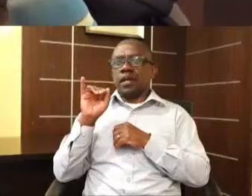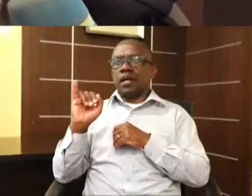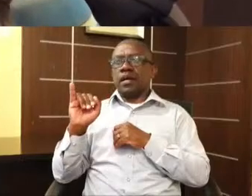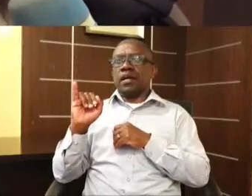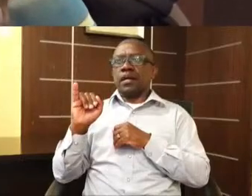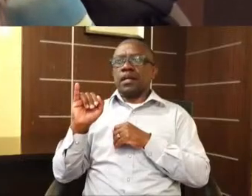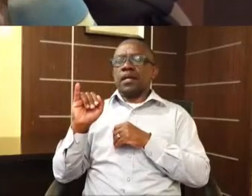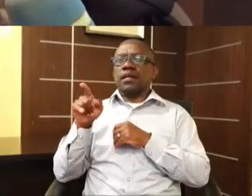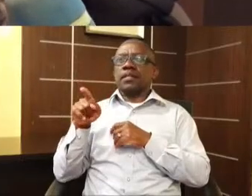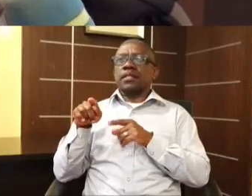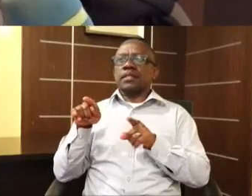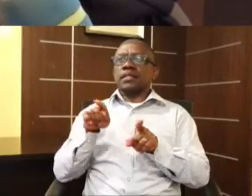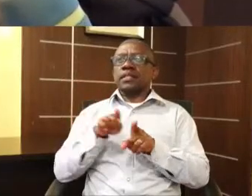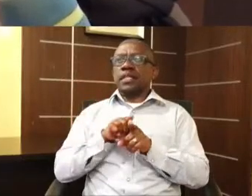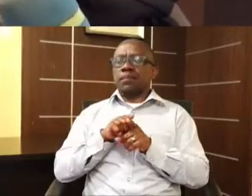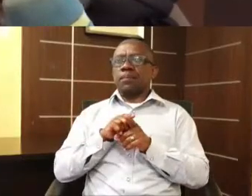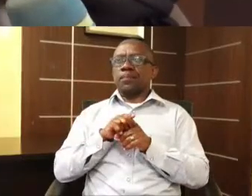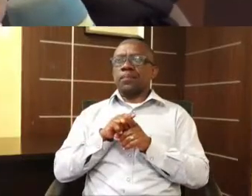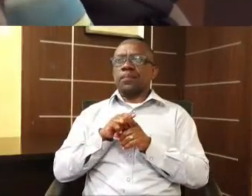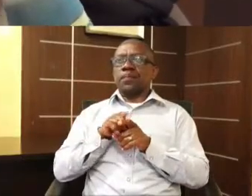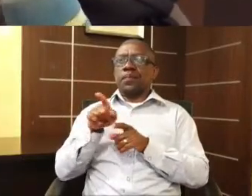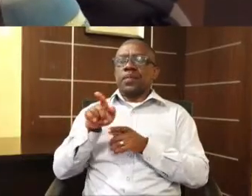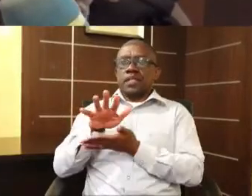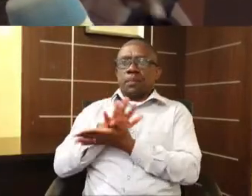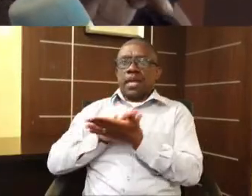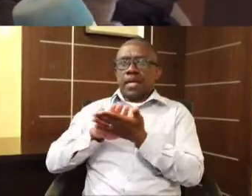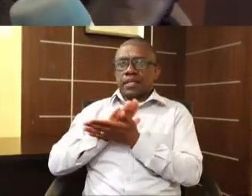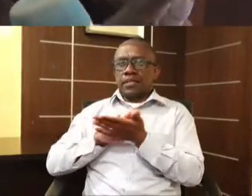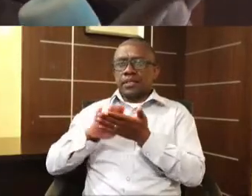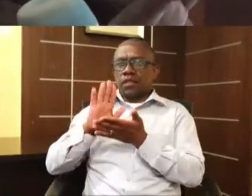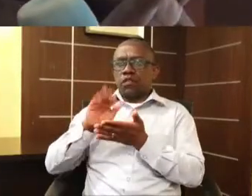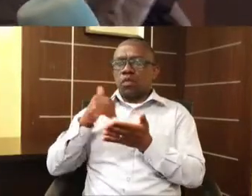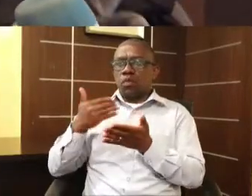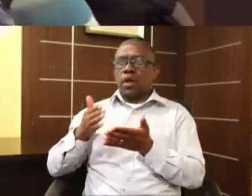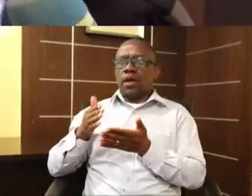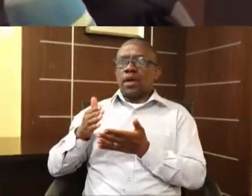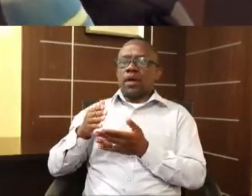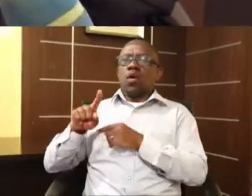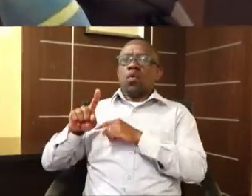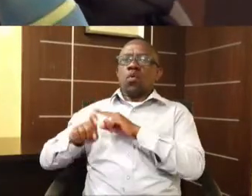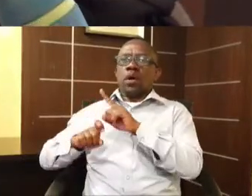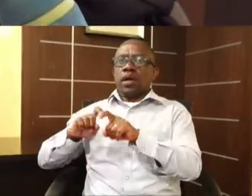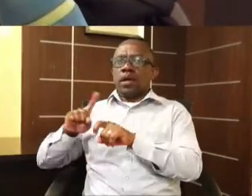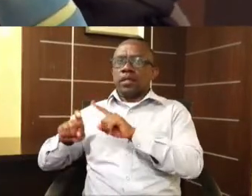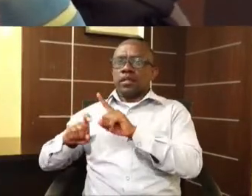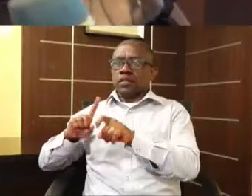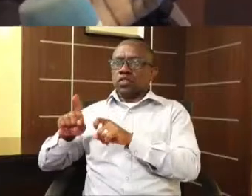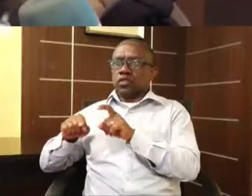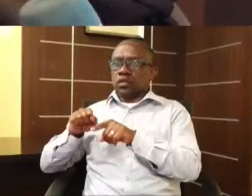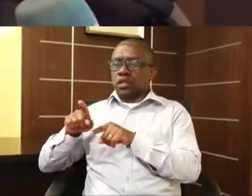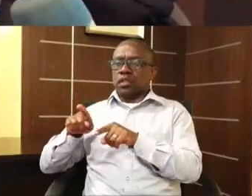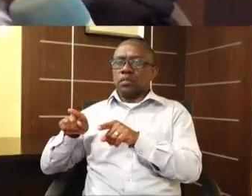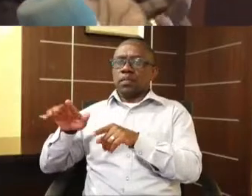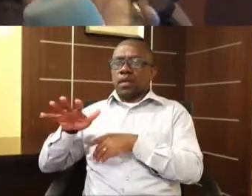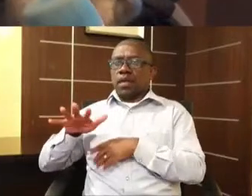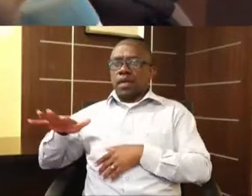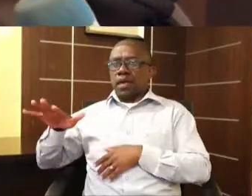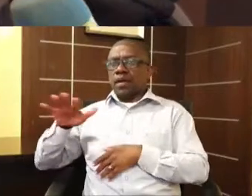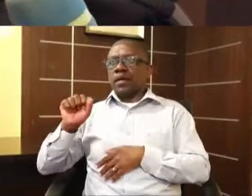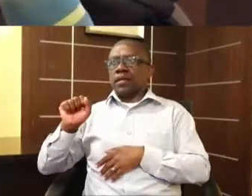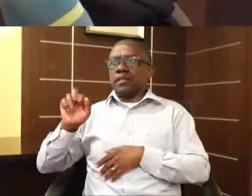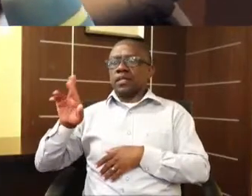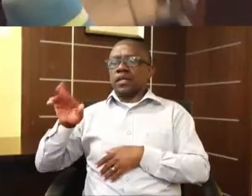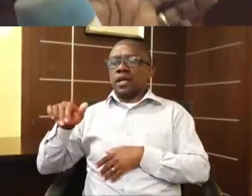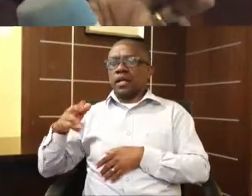there was also developed based on the frequently asked questions around SRH,